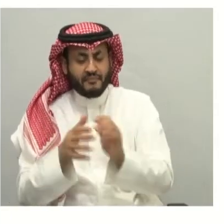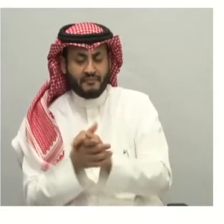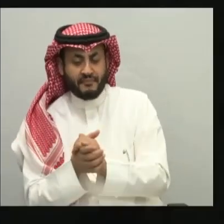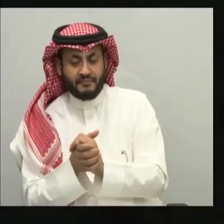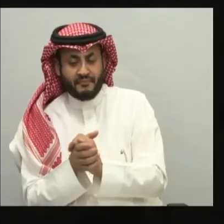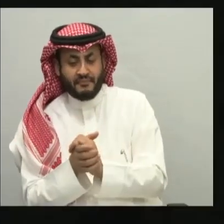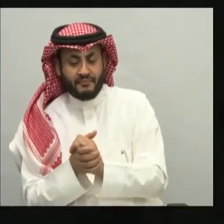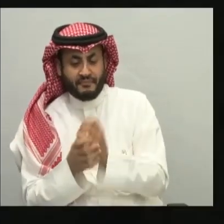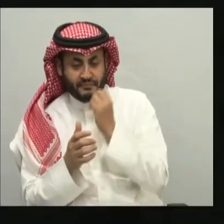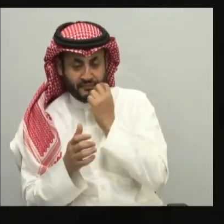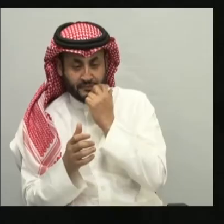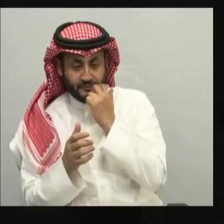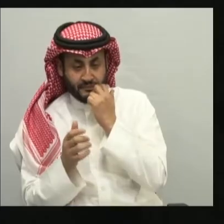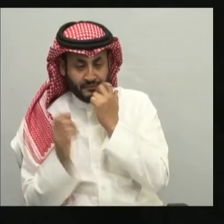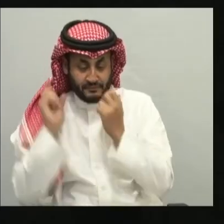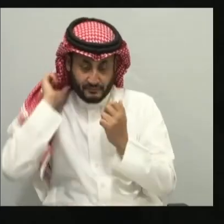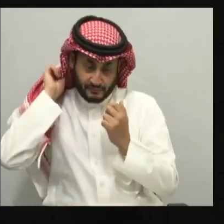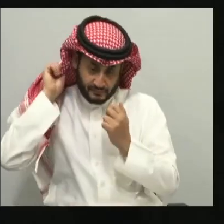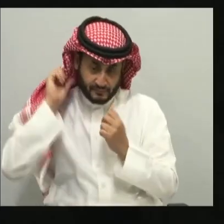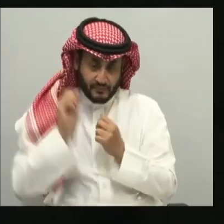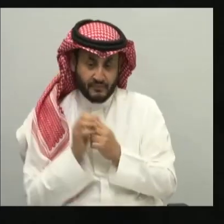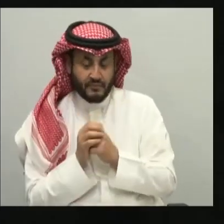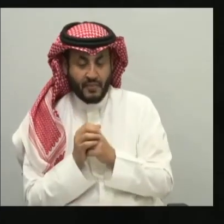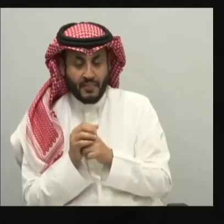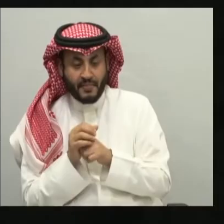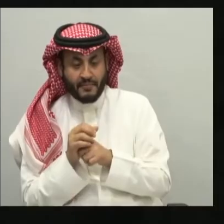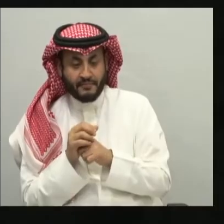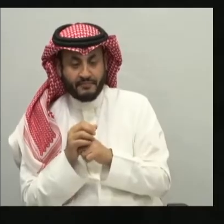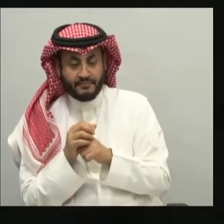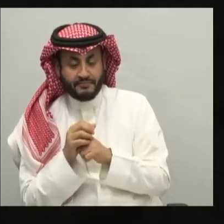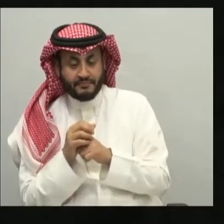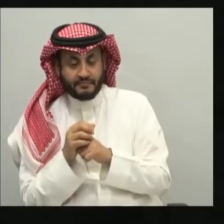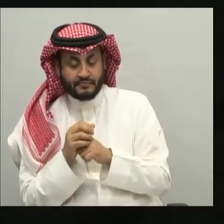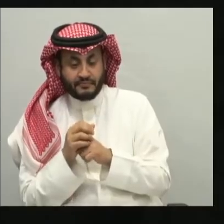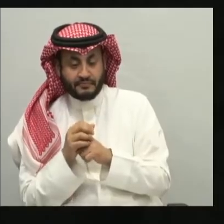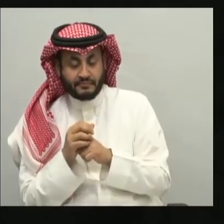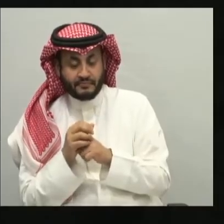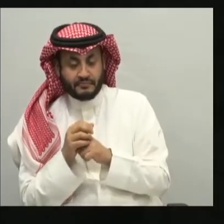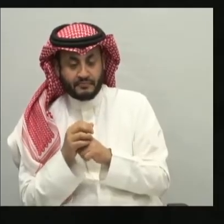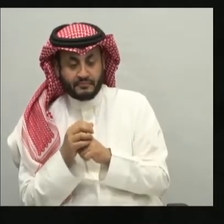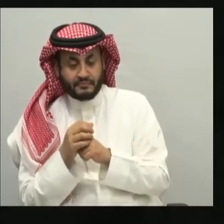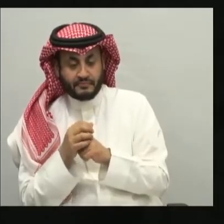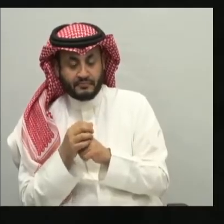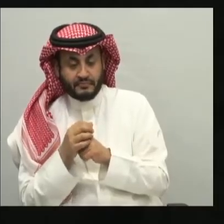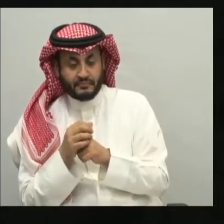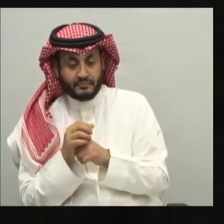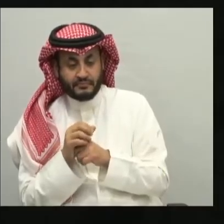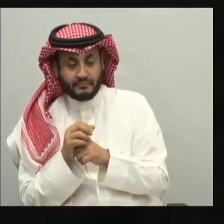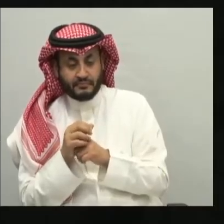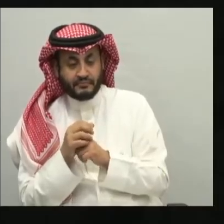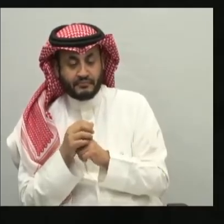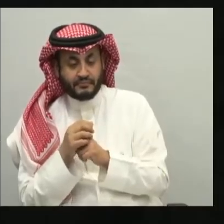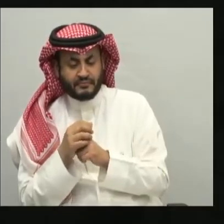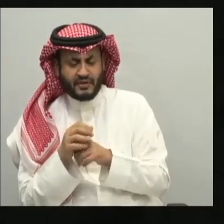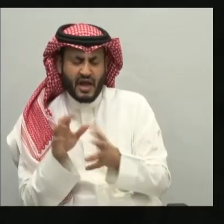black or even brown. So Adnan also said in his listening that in his speech that he is